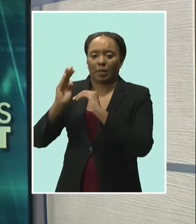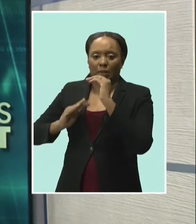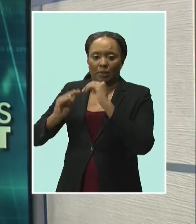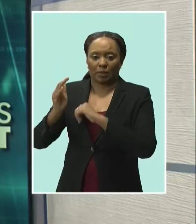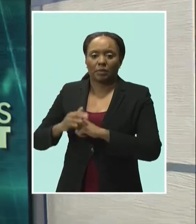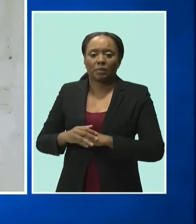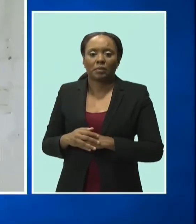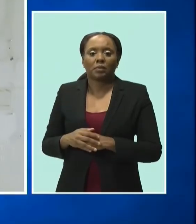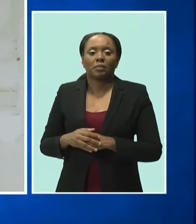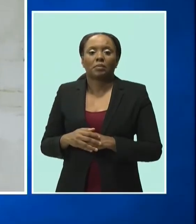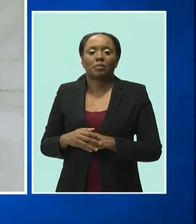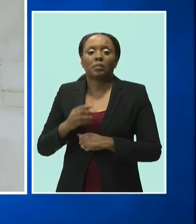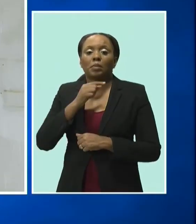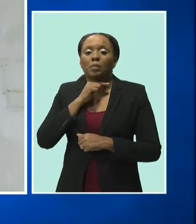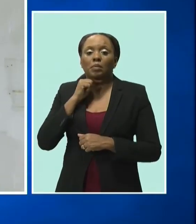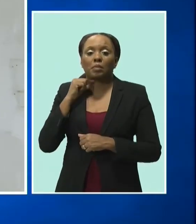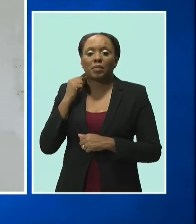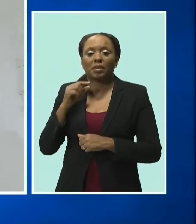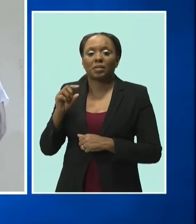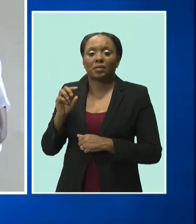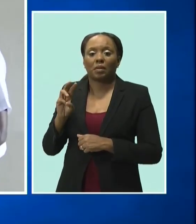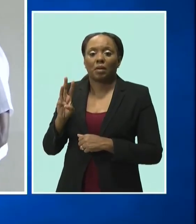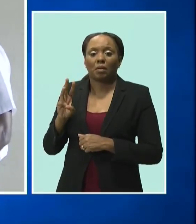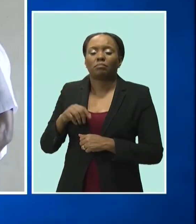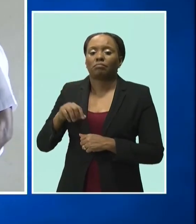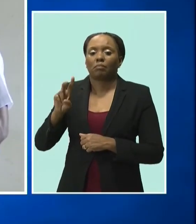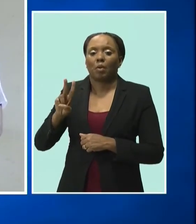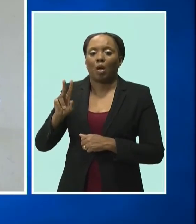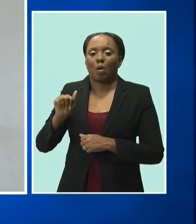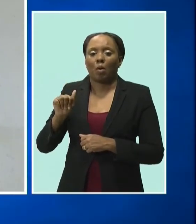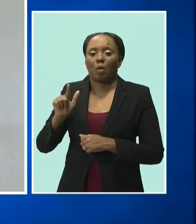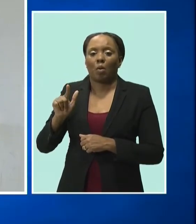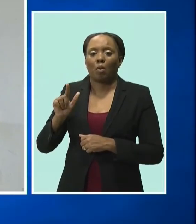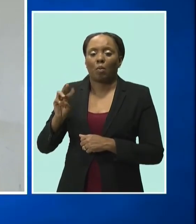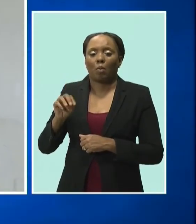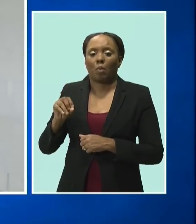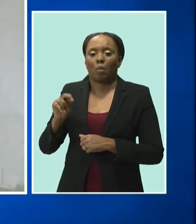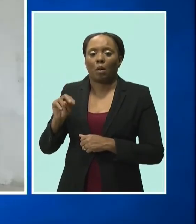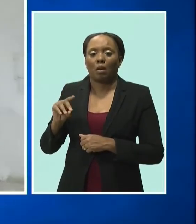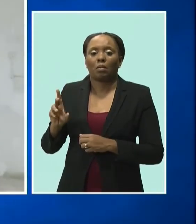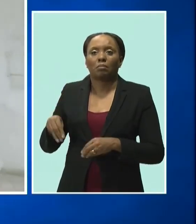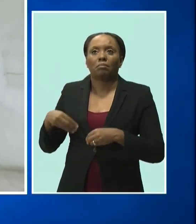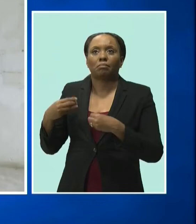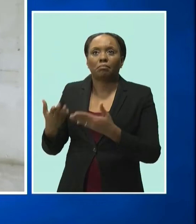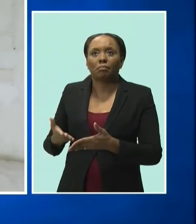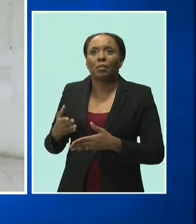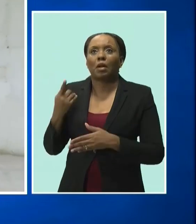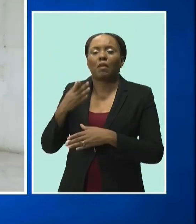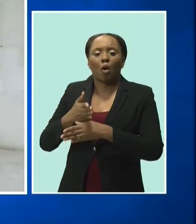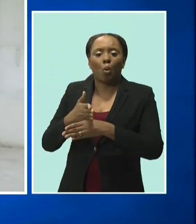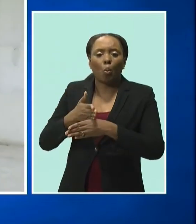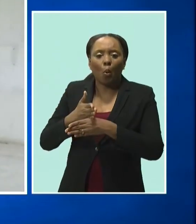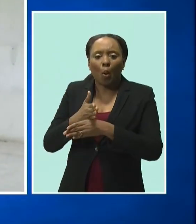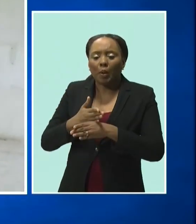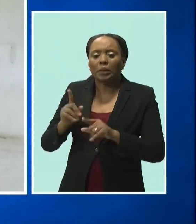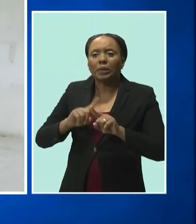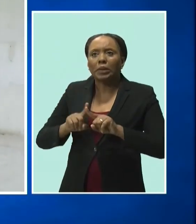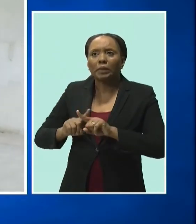church, represented by Roman Catholic priest Father Omaris Valman, made a donation of building materials to the housing